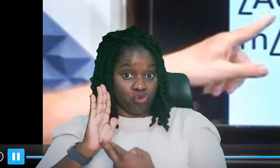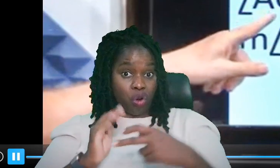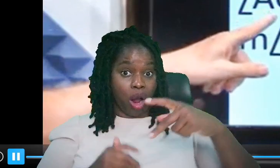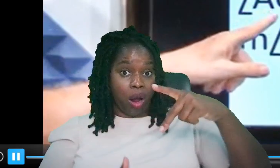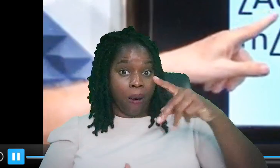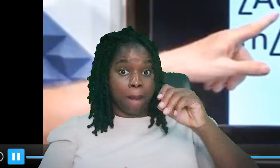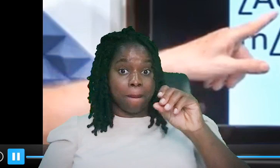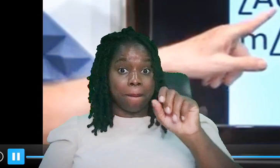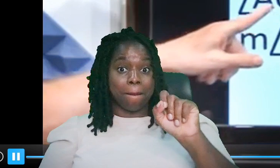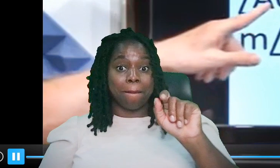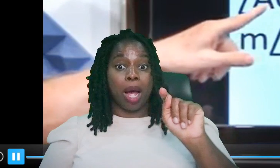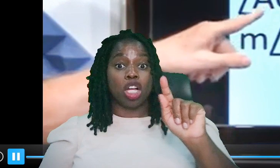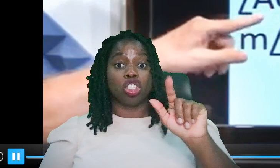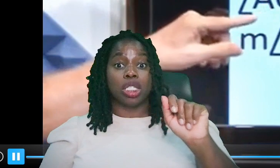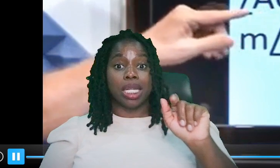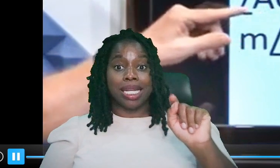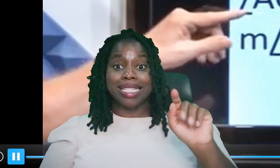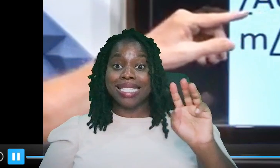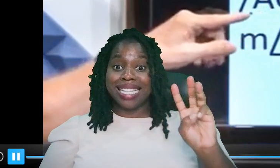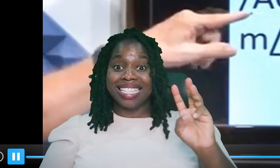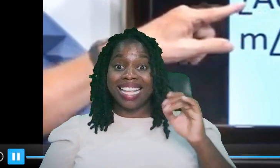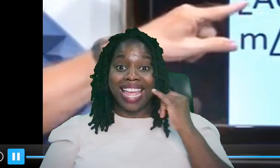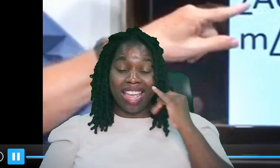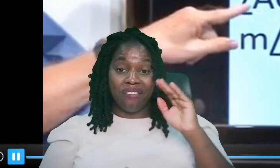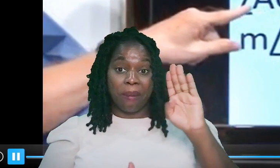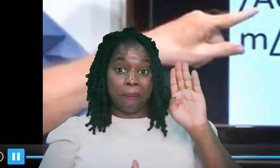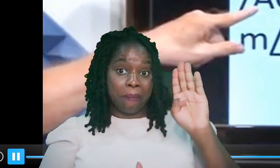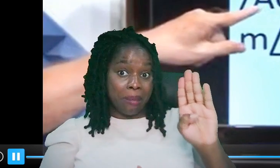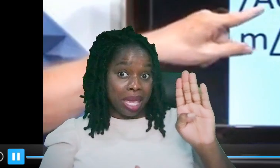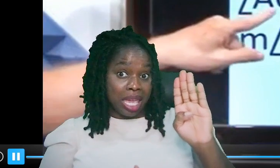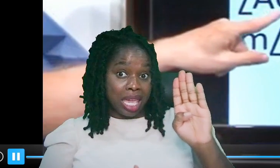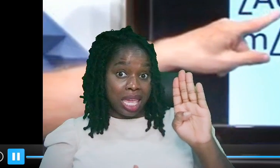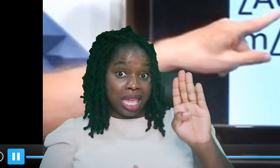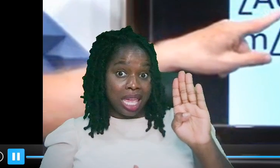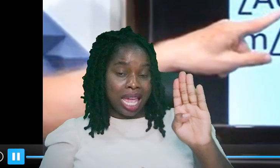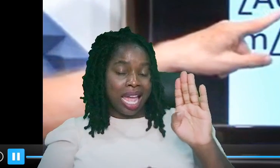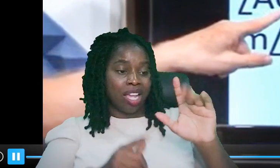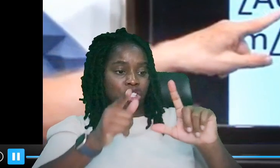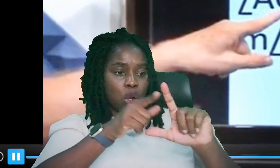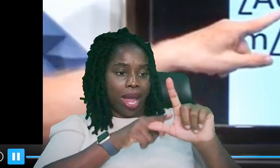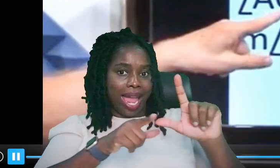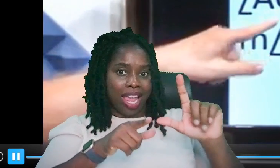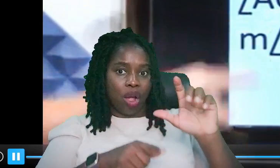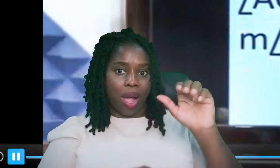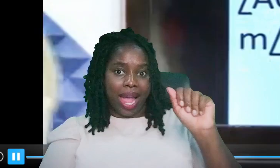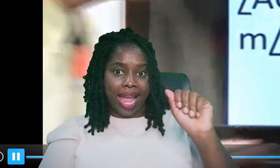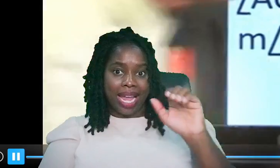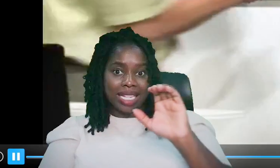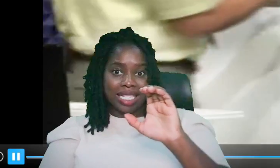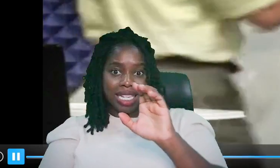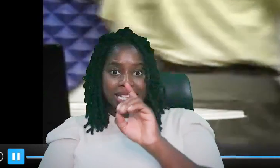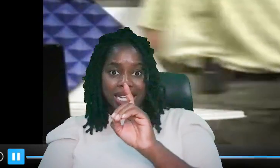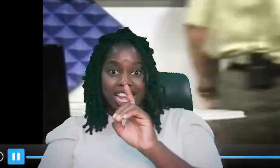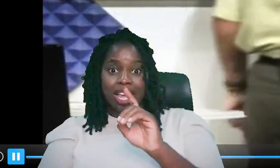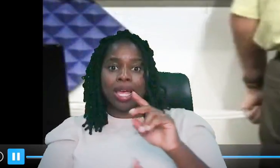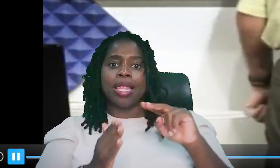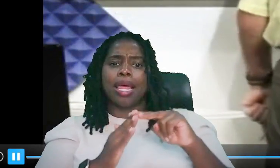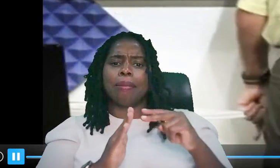angle ACD, so let me draw this picture. Angle ACD, that means C is the vertex.